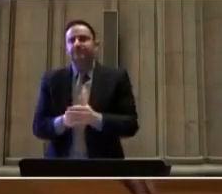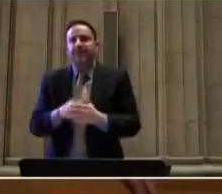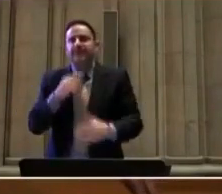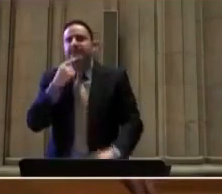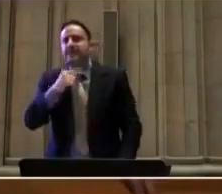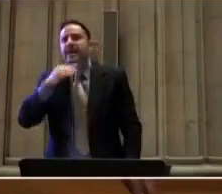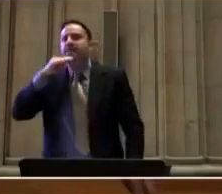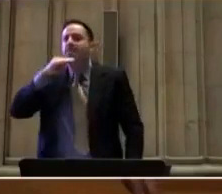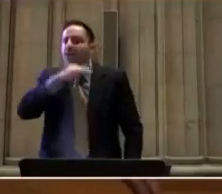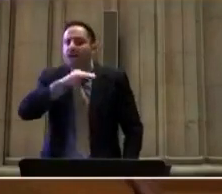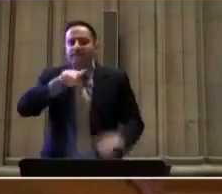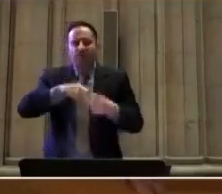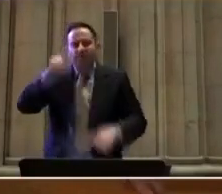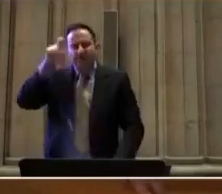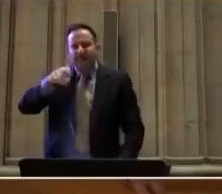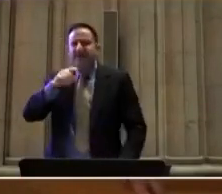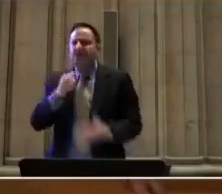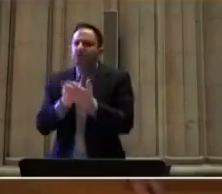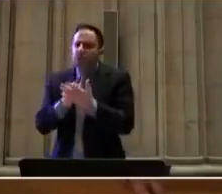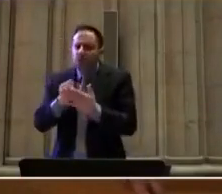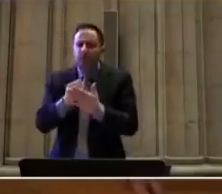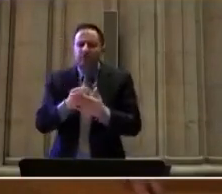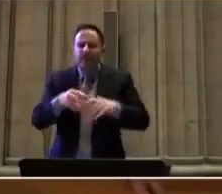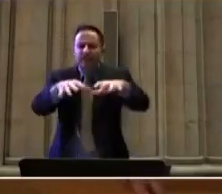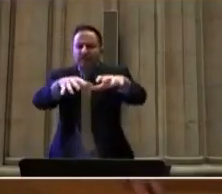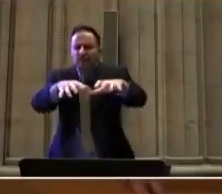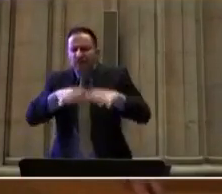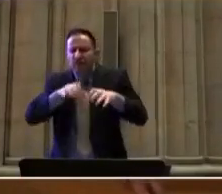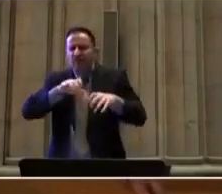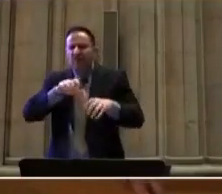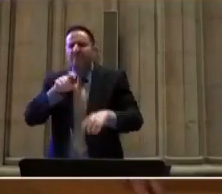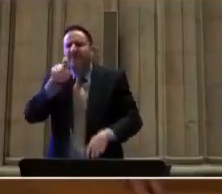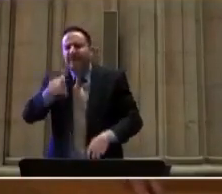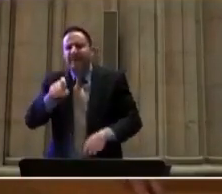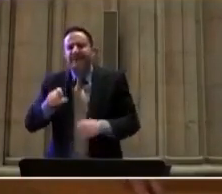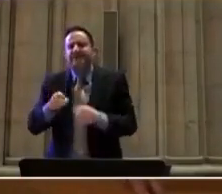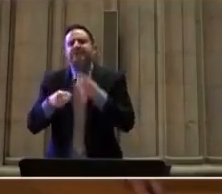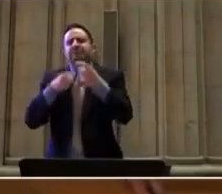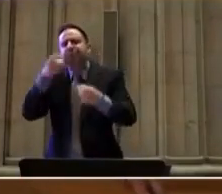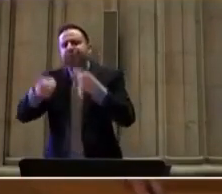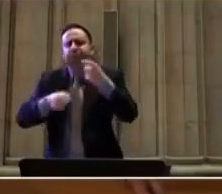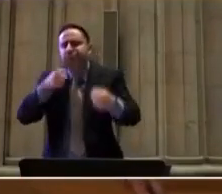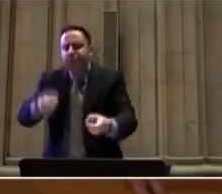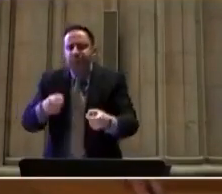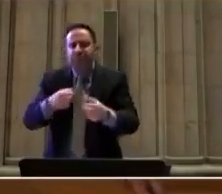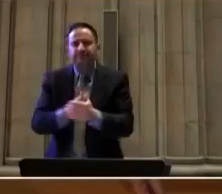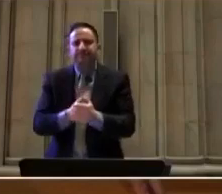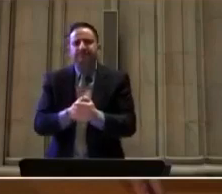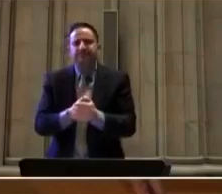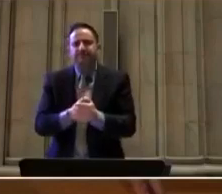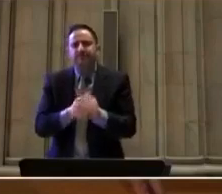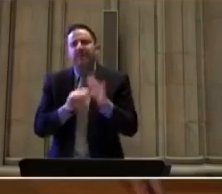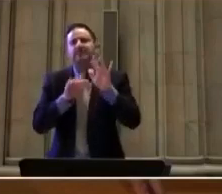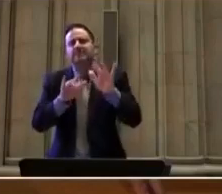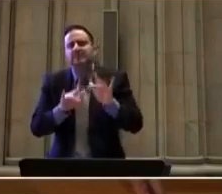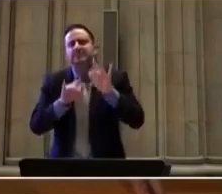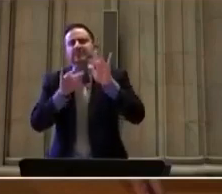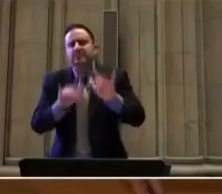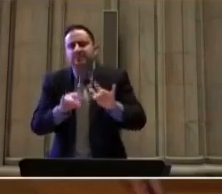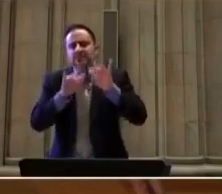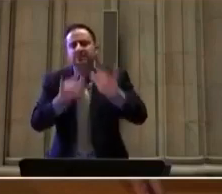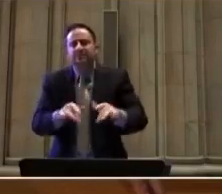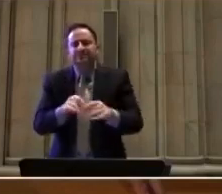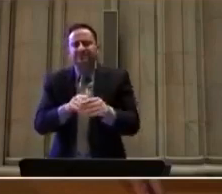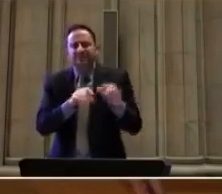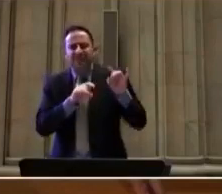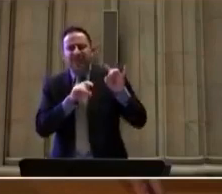truth, greed when we need compassion, fighting one another when we need to find common ground, and hating